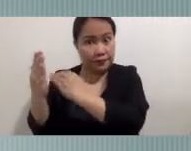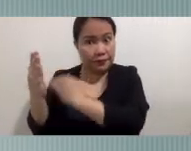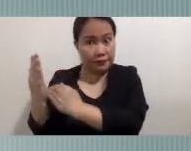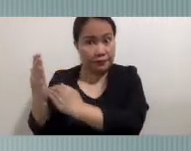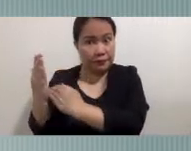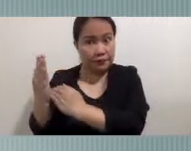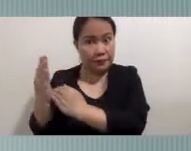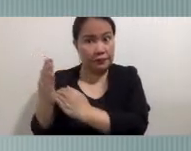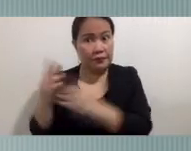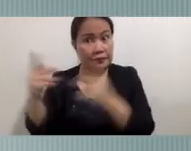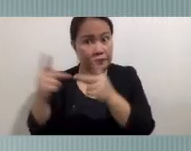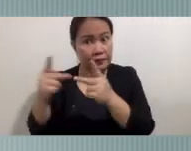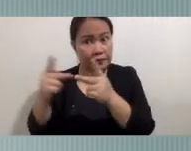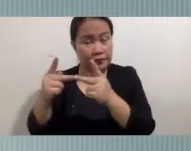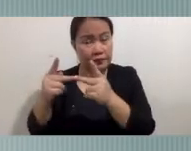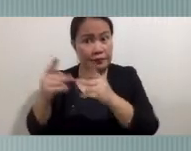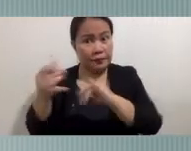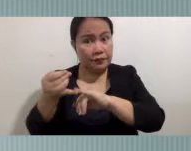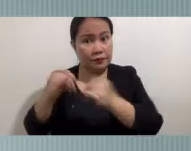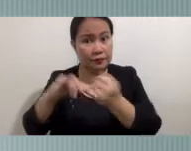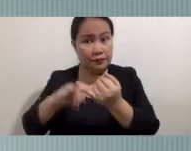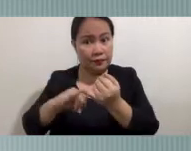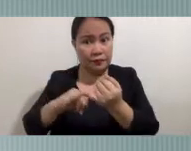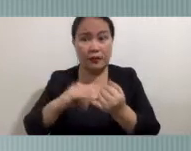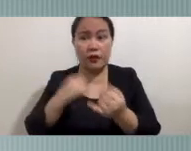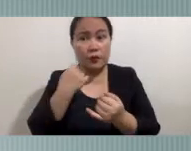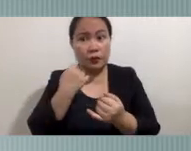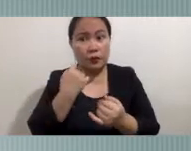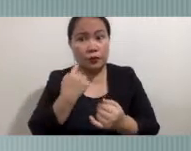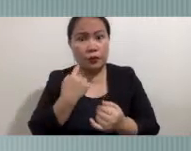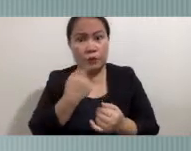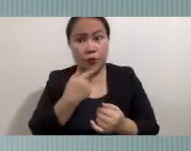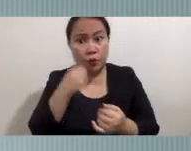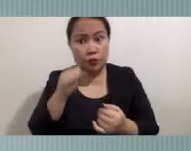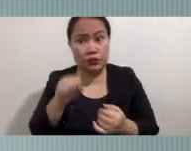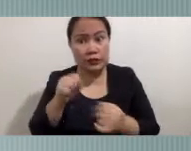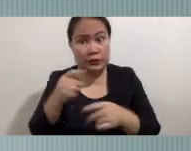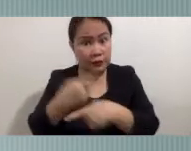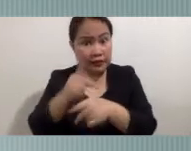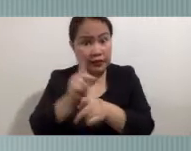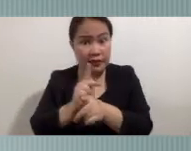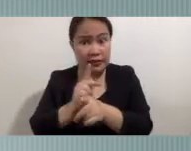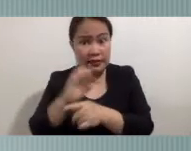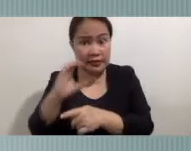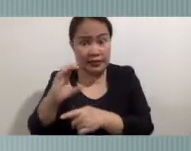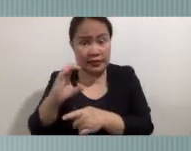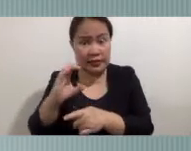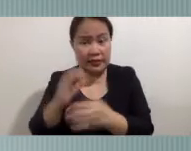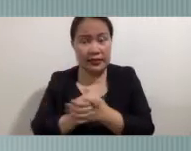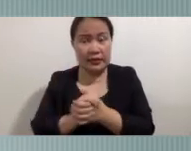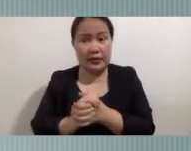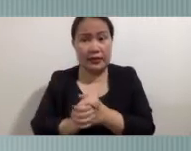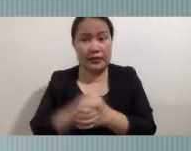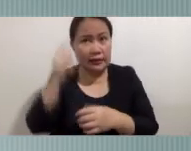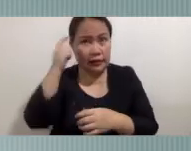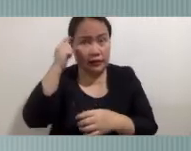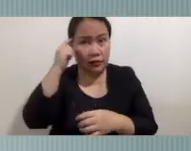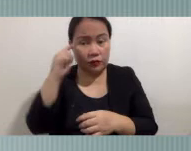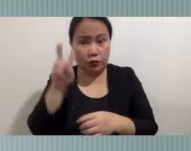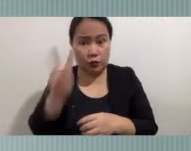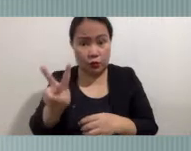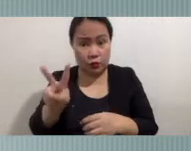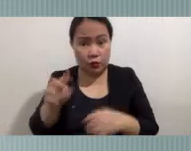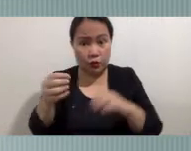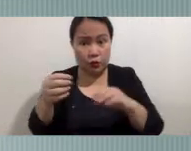integers whose product is c. So, mag-iisip tayo ng dalawang pairs of integers na kapag minultiply natin,